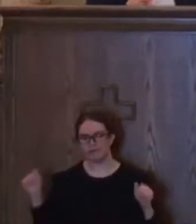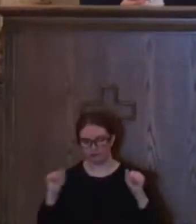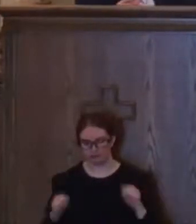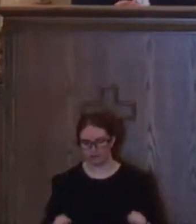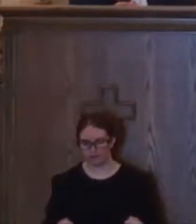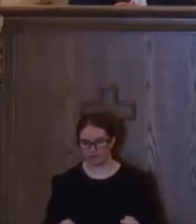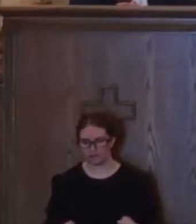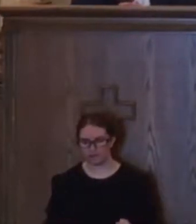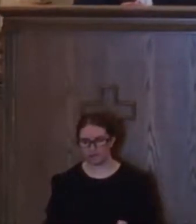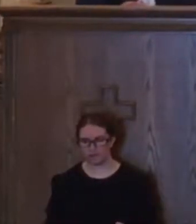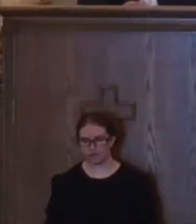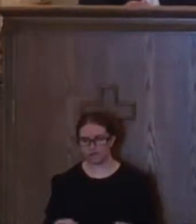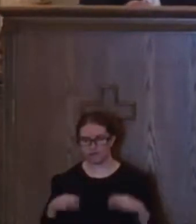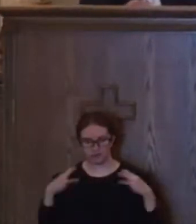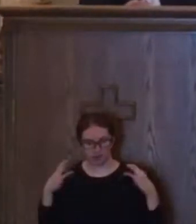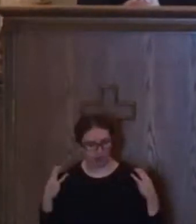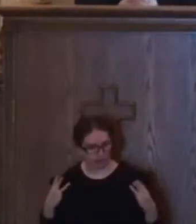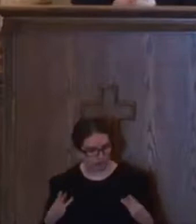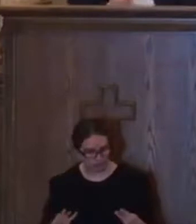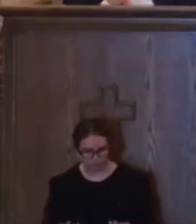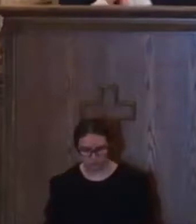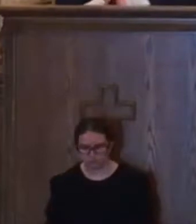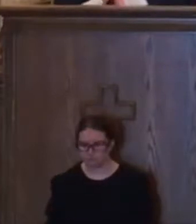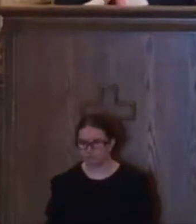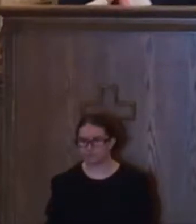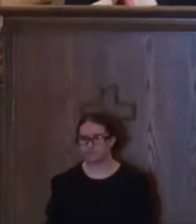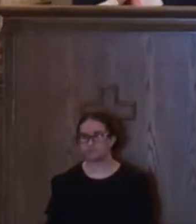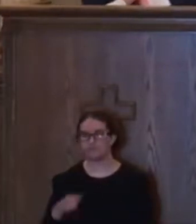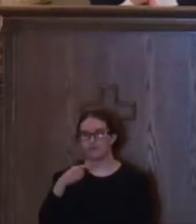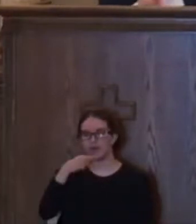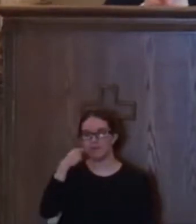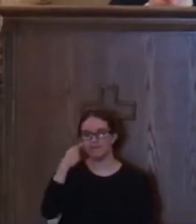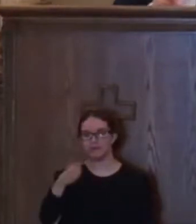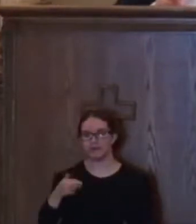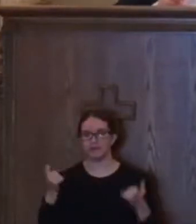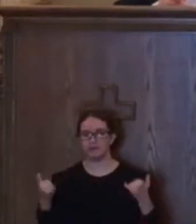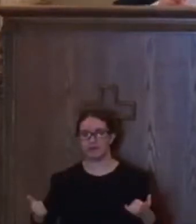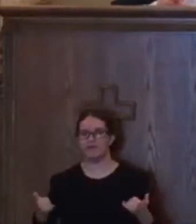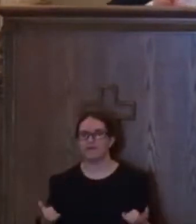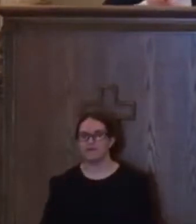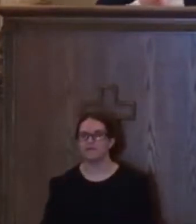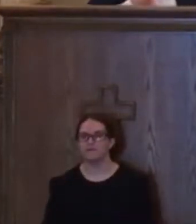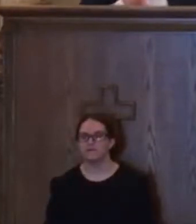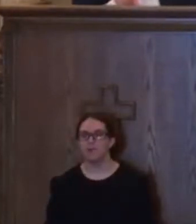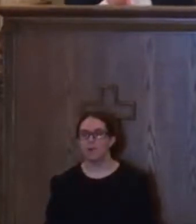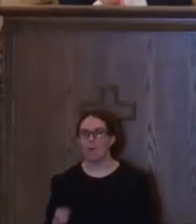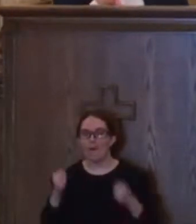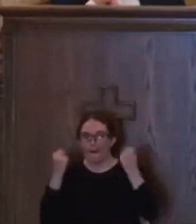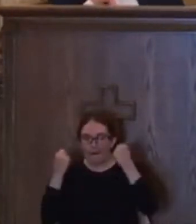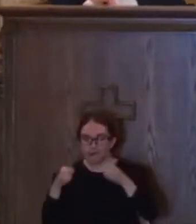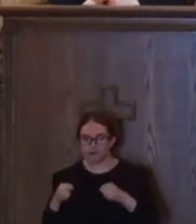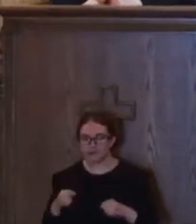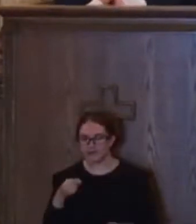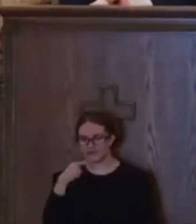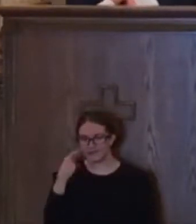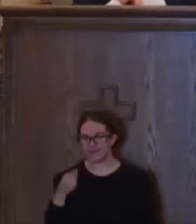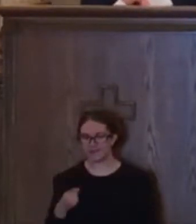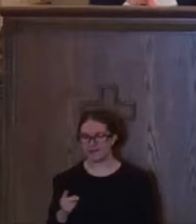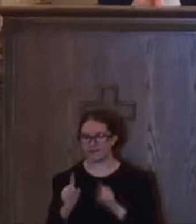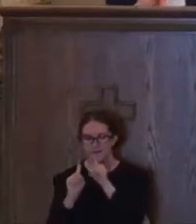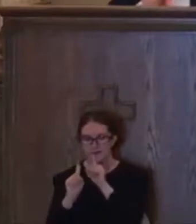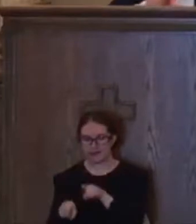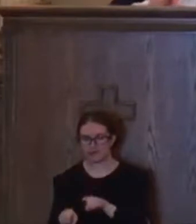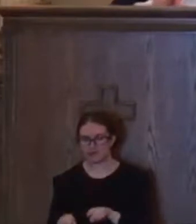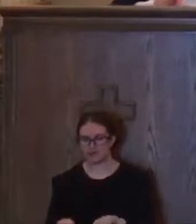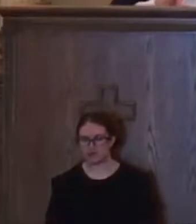to drain you. But I'm telling you right now, what I'm trying to tell you is the answer